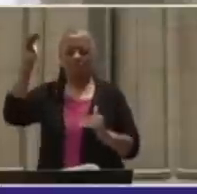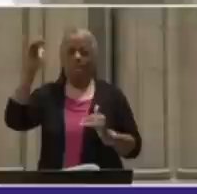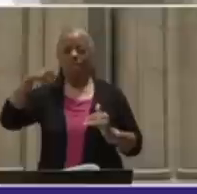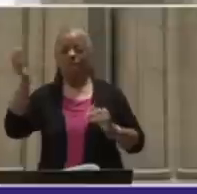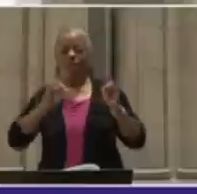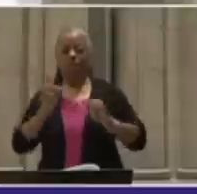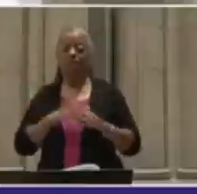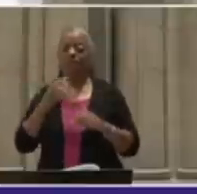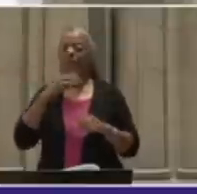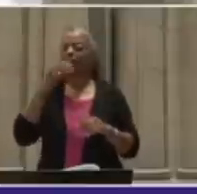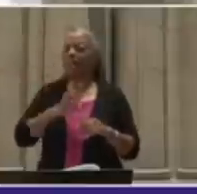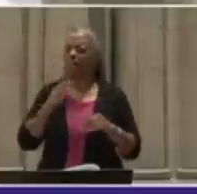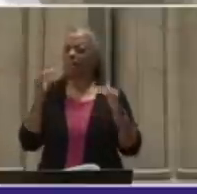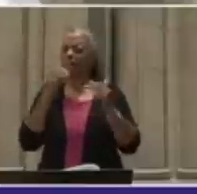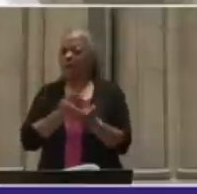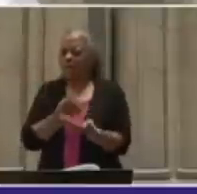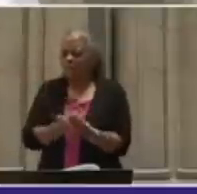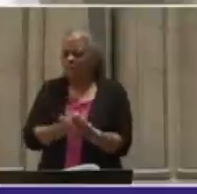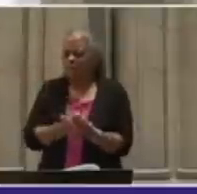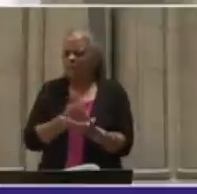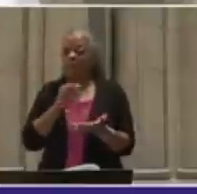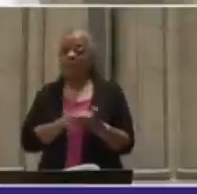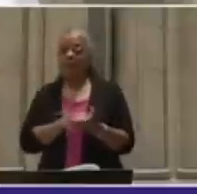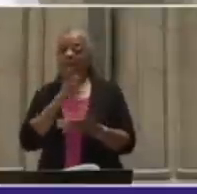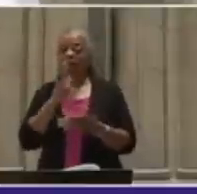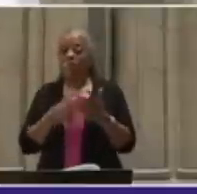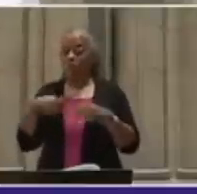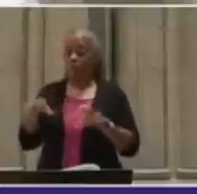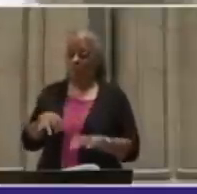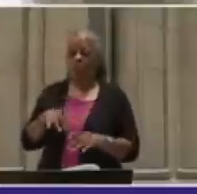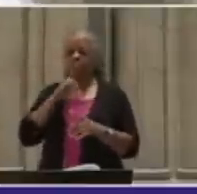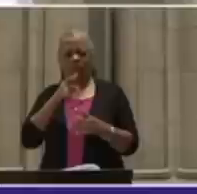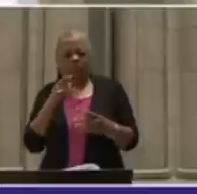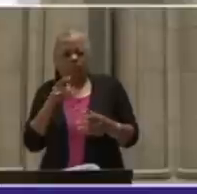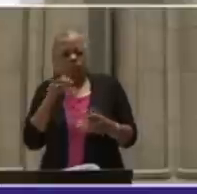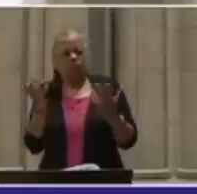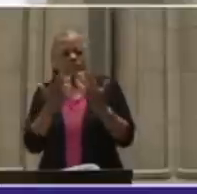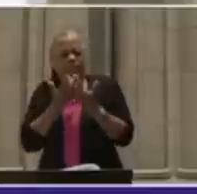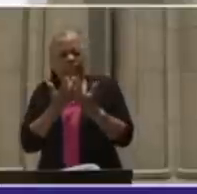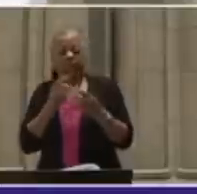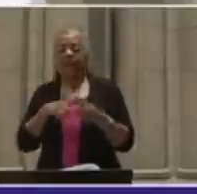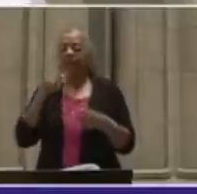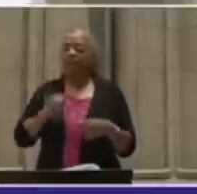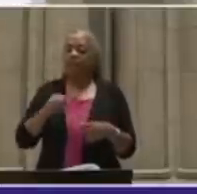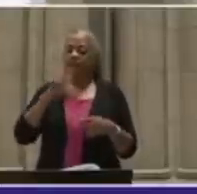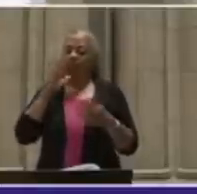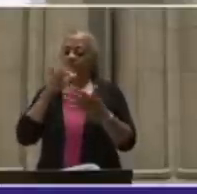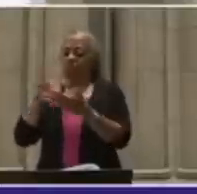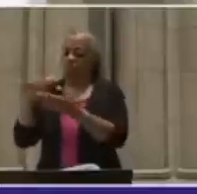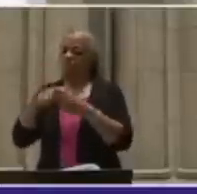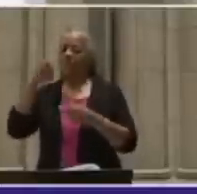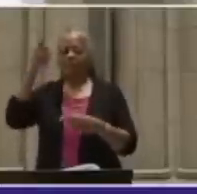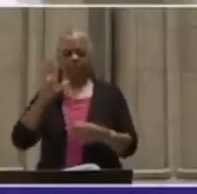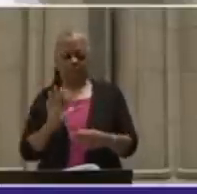evil economics that the means justified the end, and heretical ontology that God